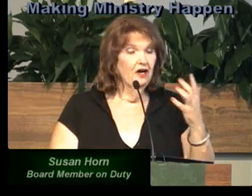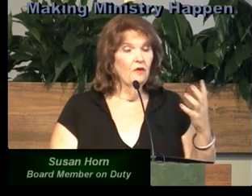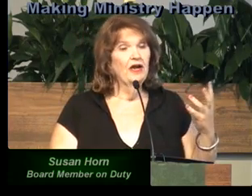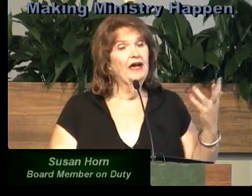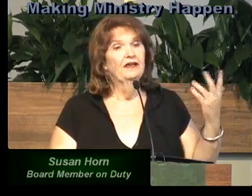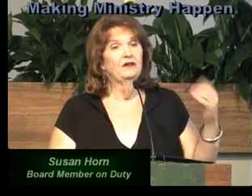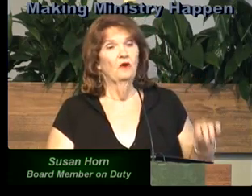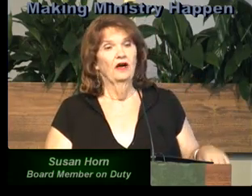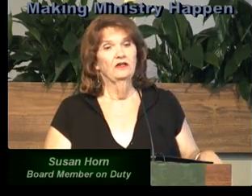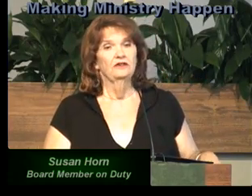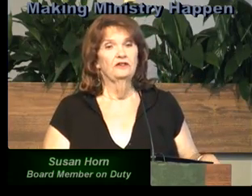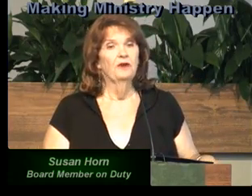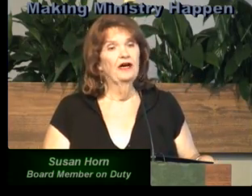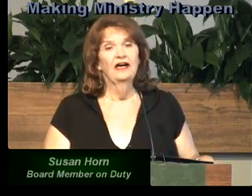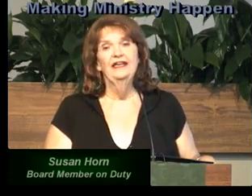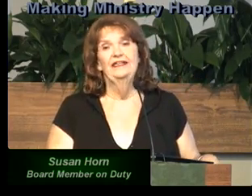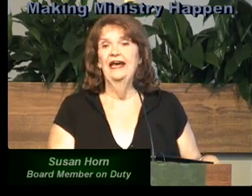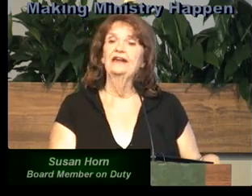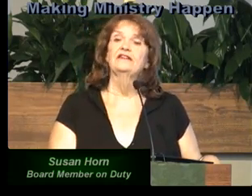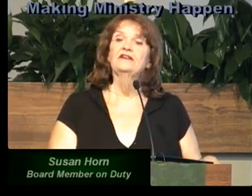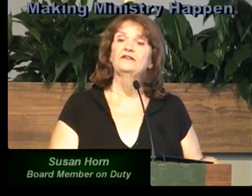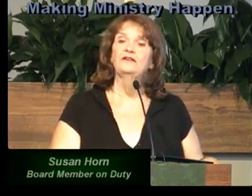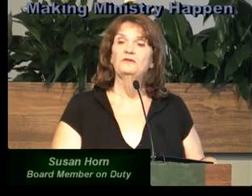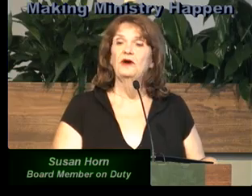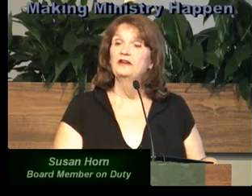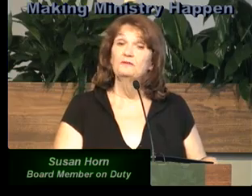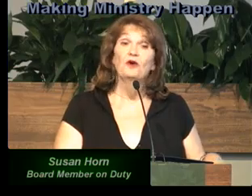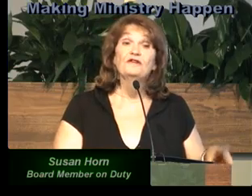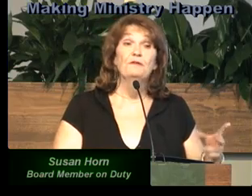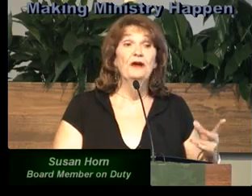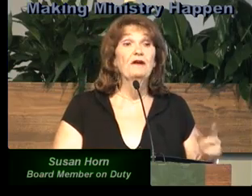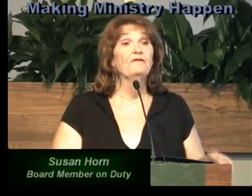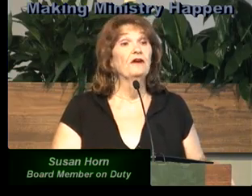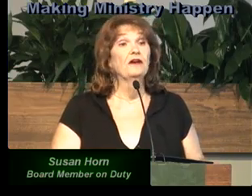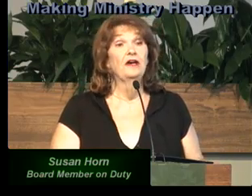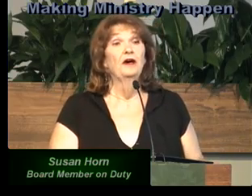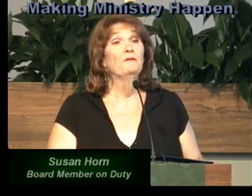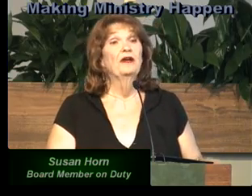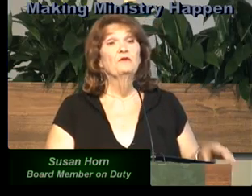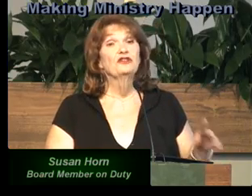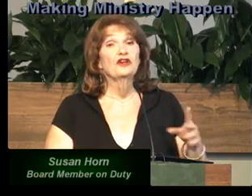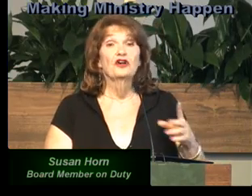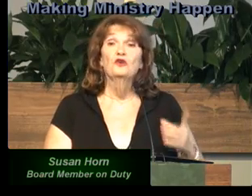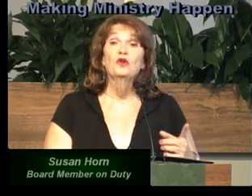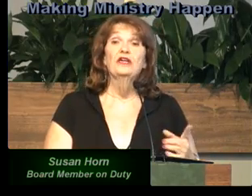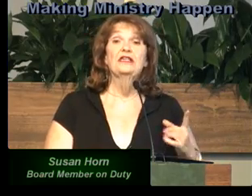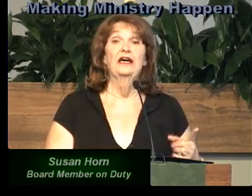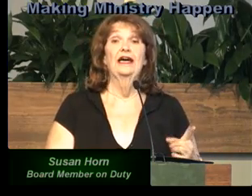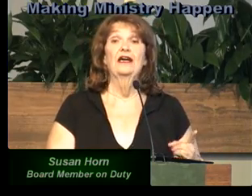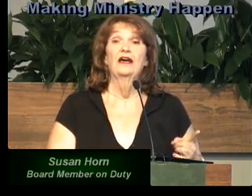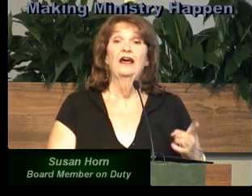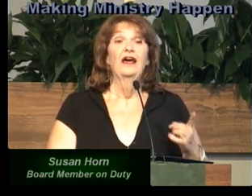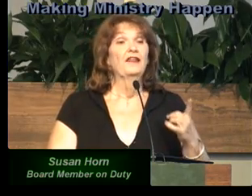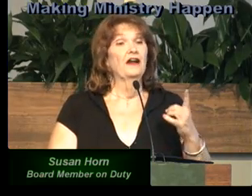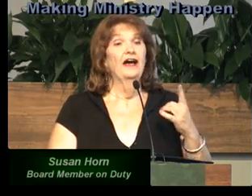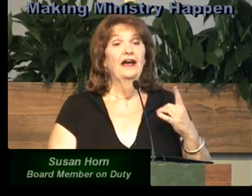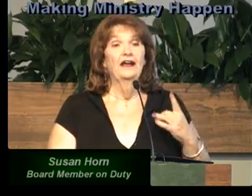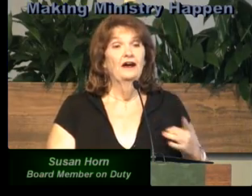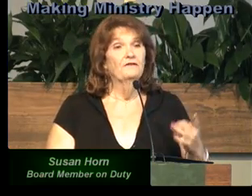And you know what? I didn't walk those 2 miles. I danced those 2 miles, most of it barefoot. But it was the coolest